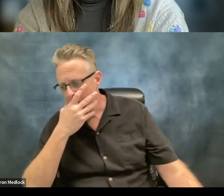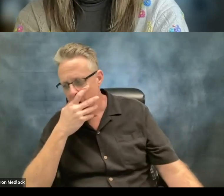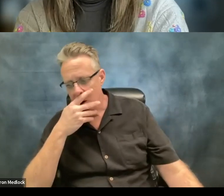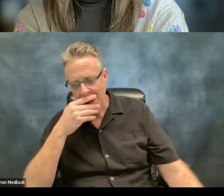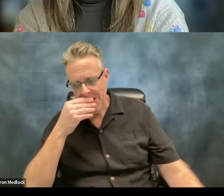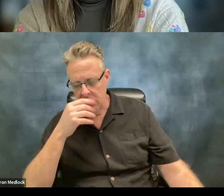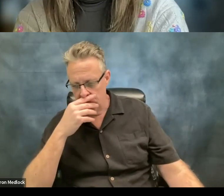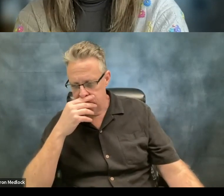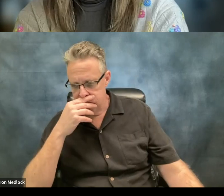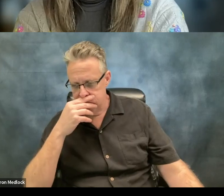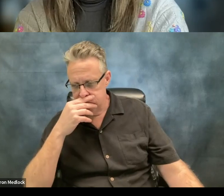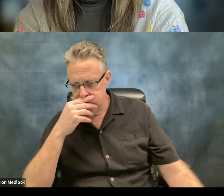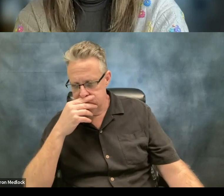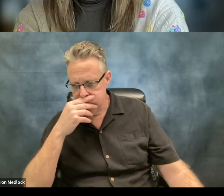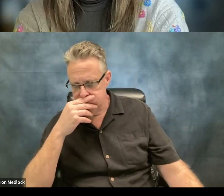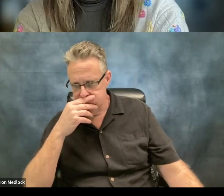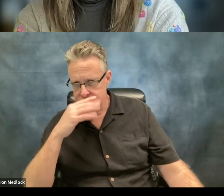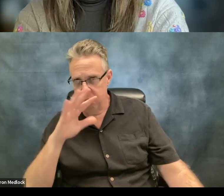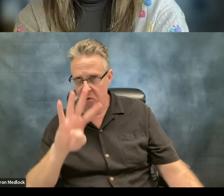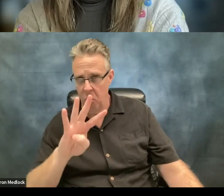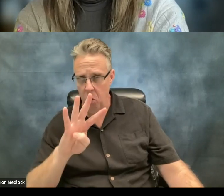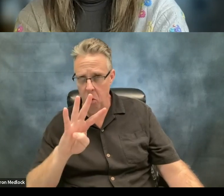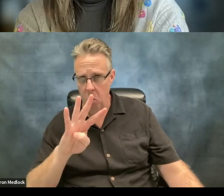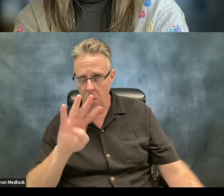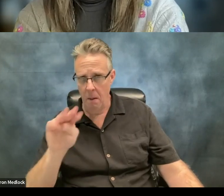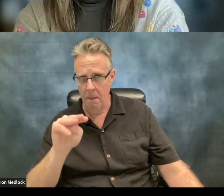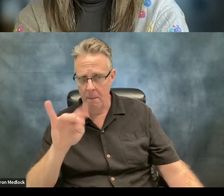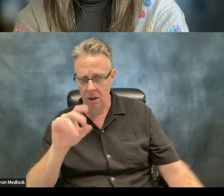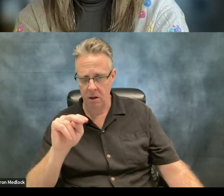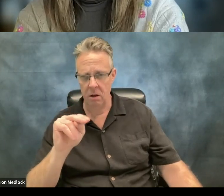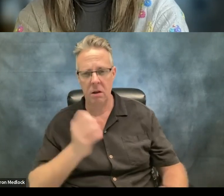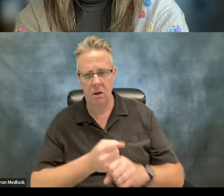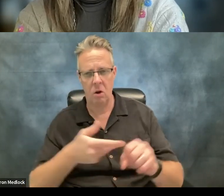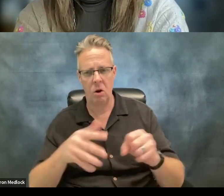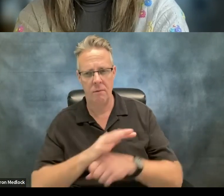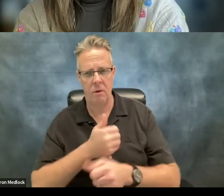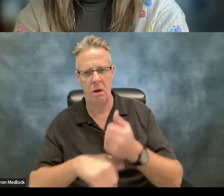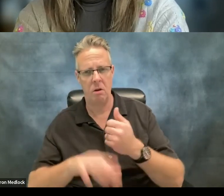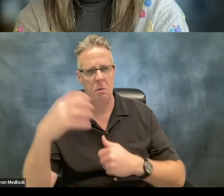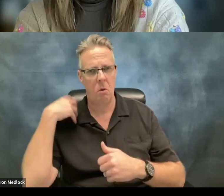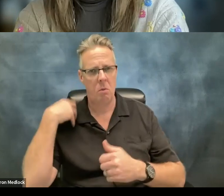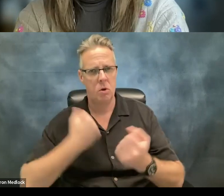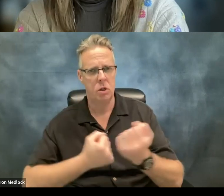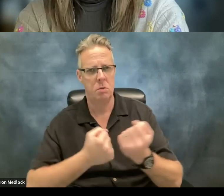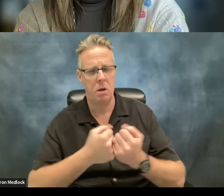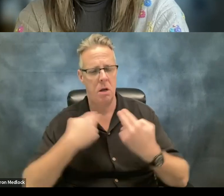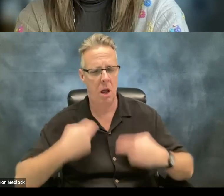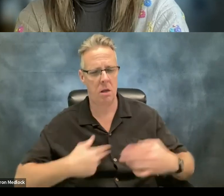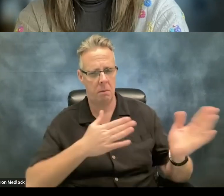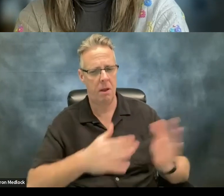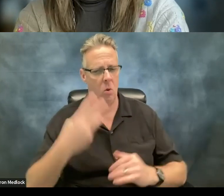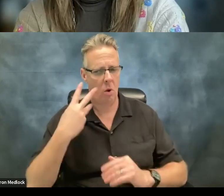of the about 4 million people who get their coverage through an employer-sponsored health plan in Washington